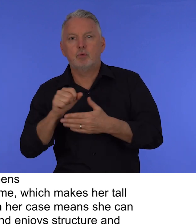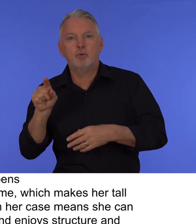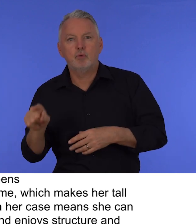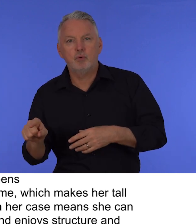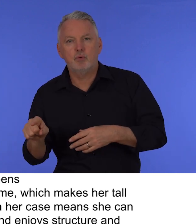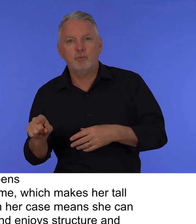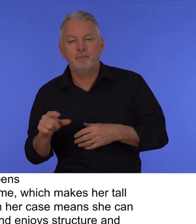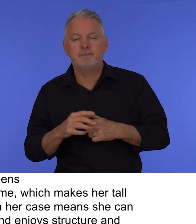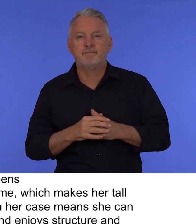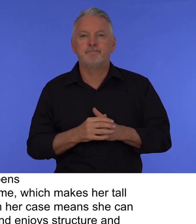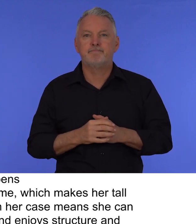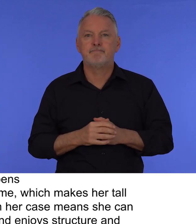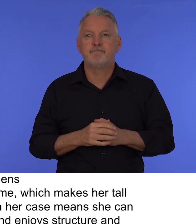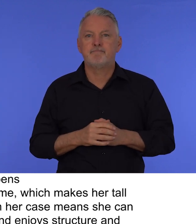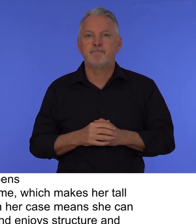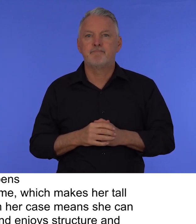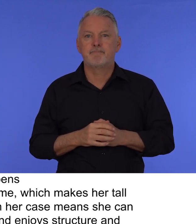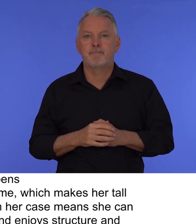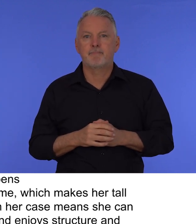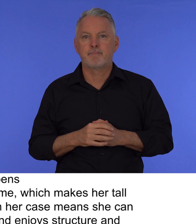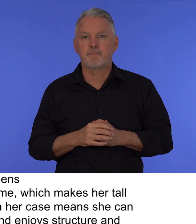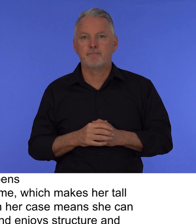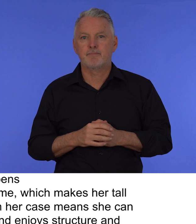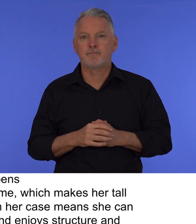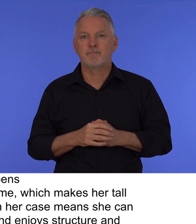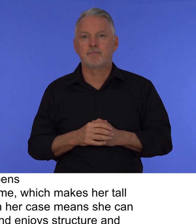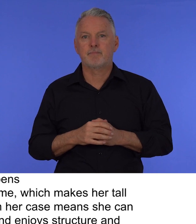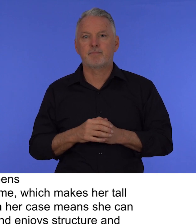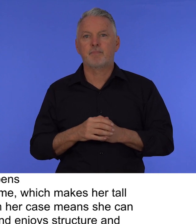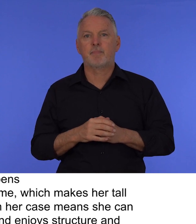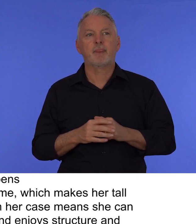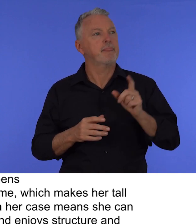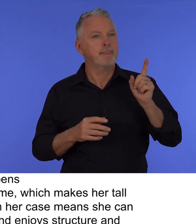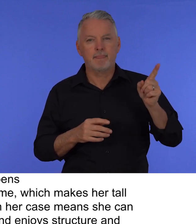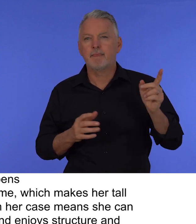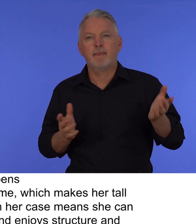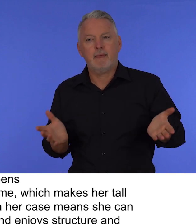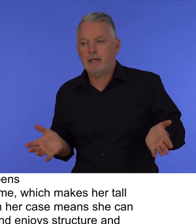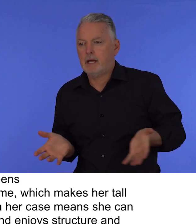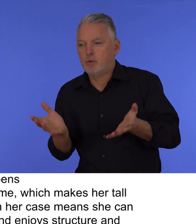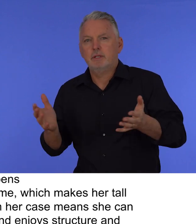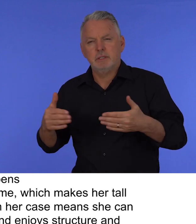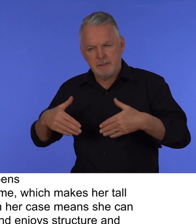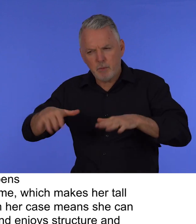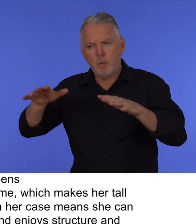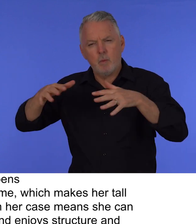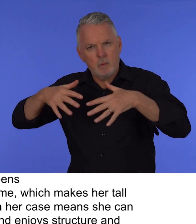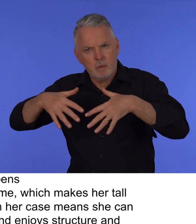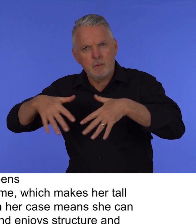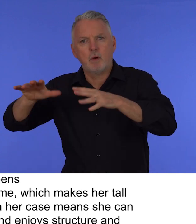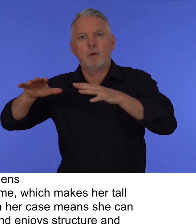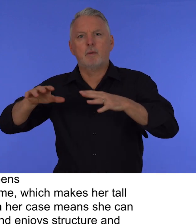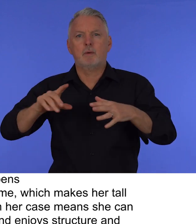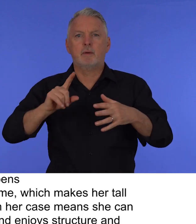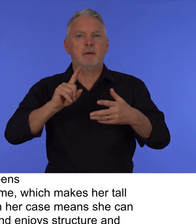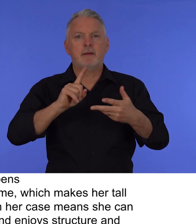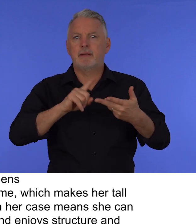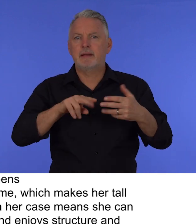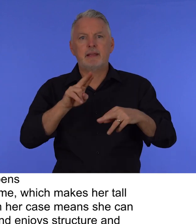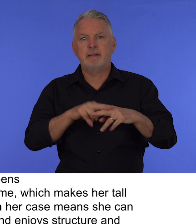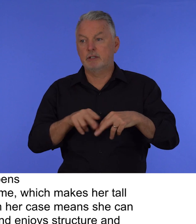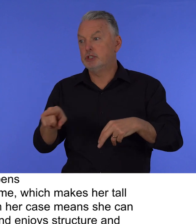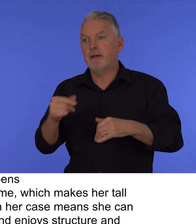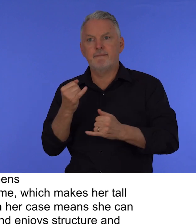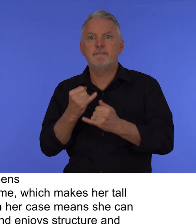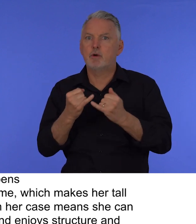life, because she's always got someone there to really sort of give her a helping hand and just encourage her to move